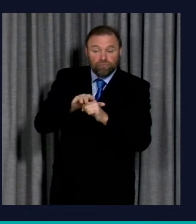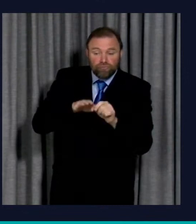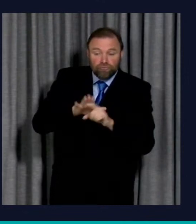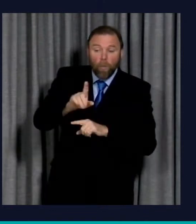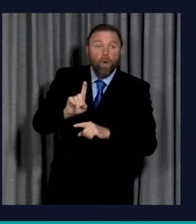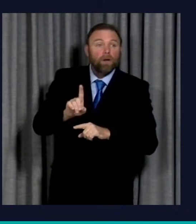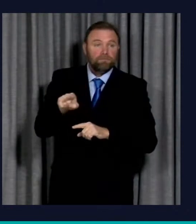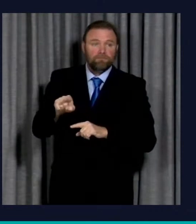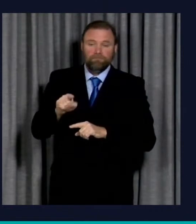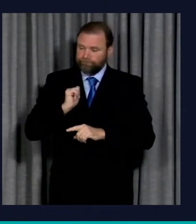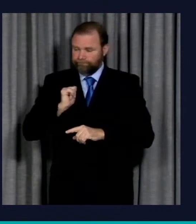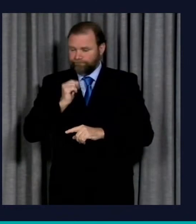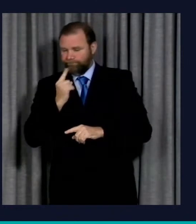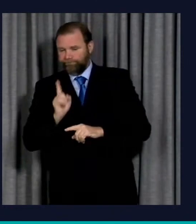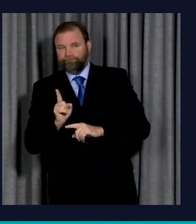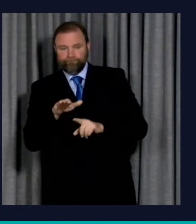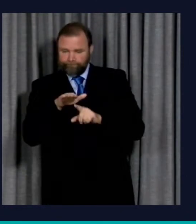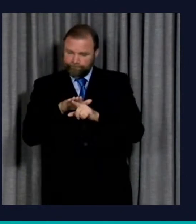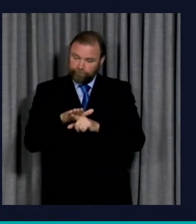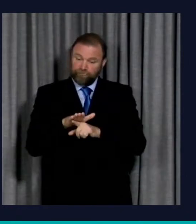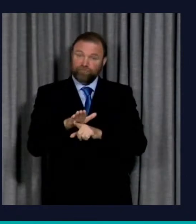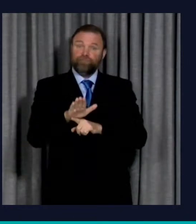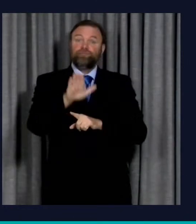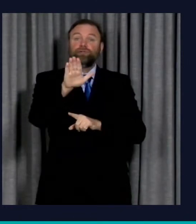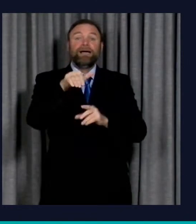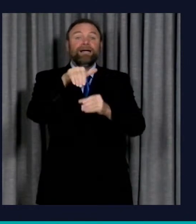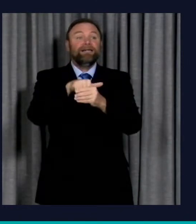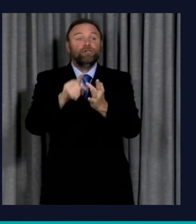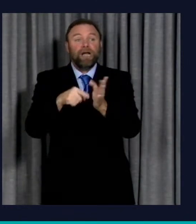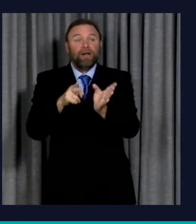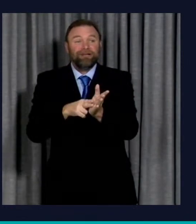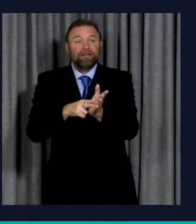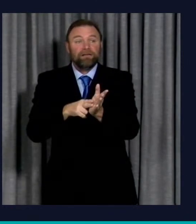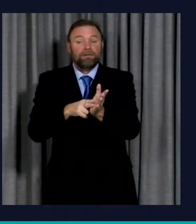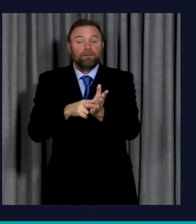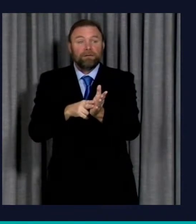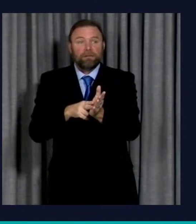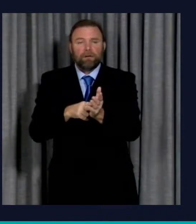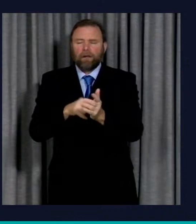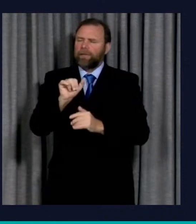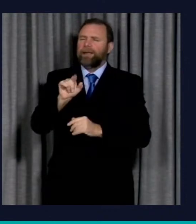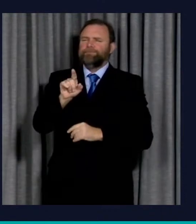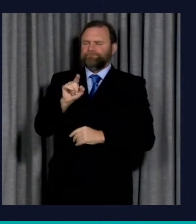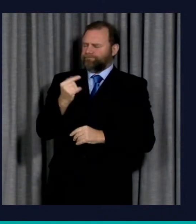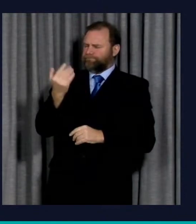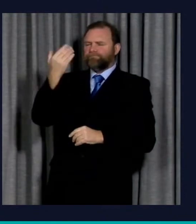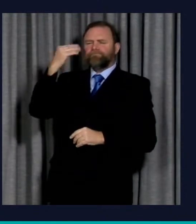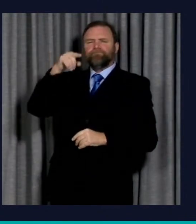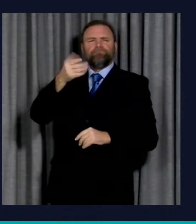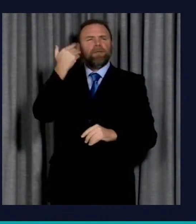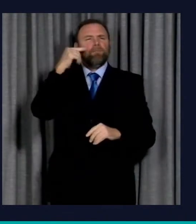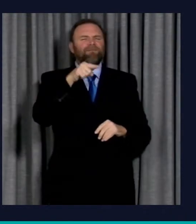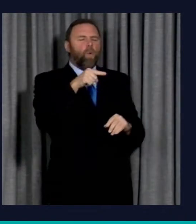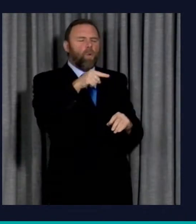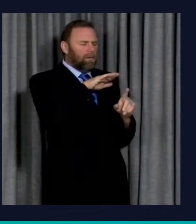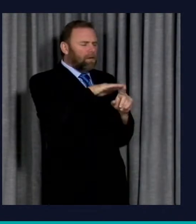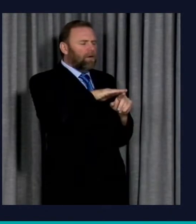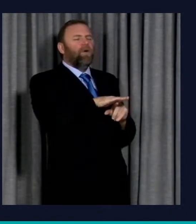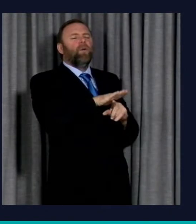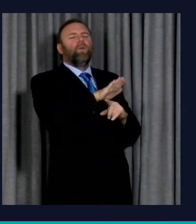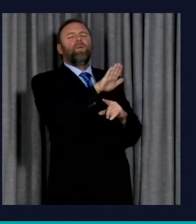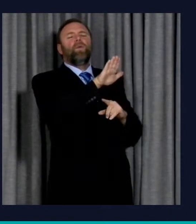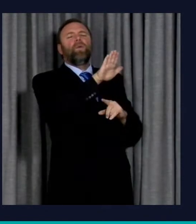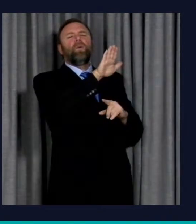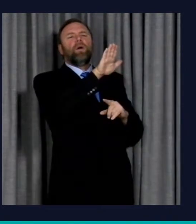sharp rise of cases into January, and then compared to earlier variants, a